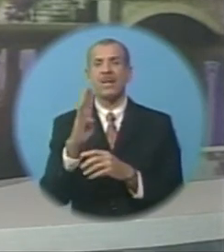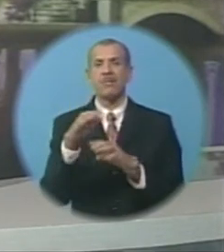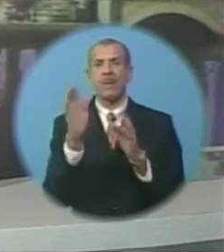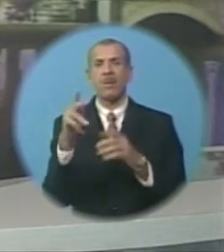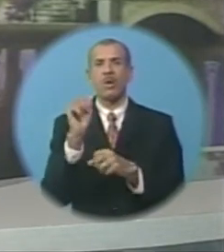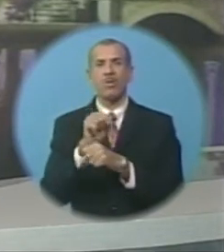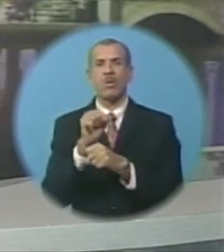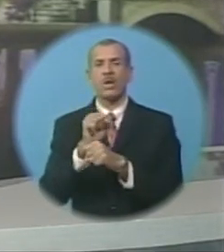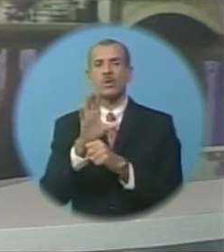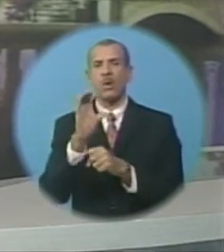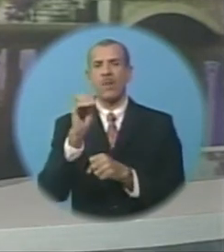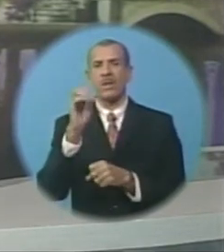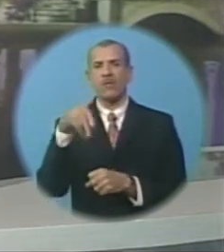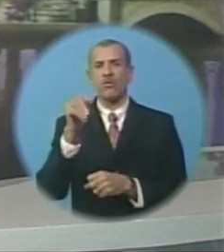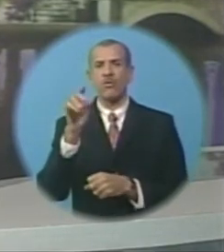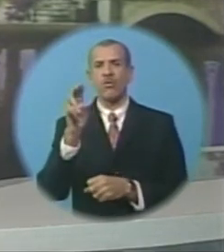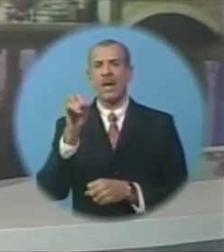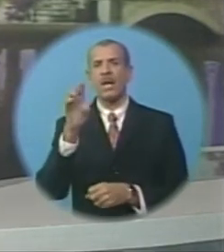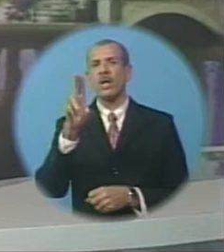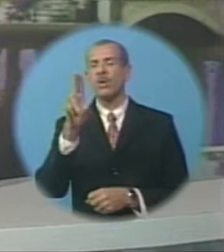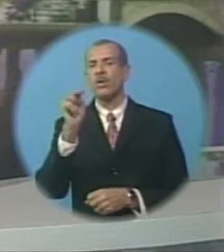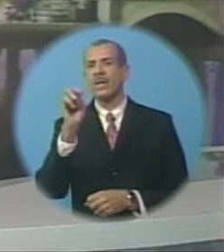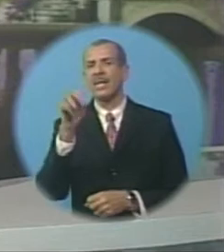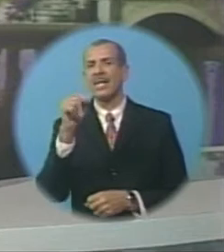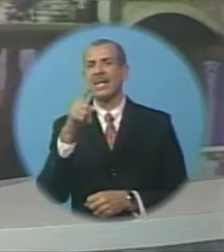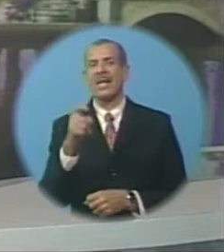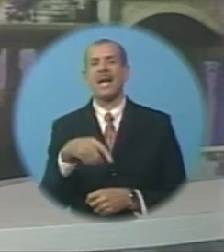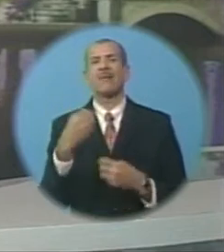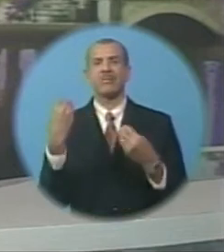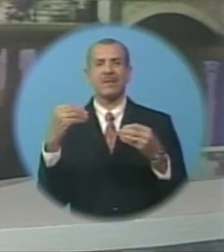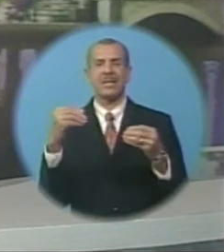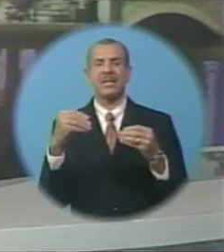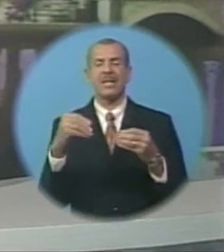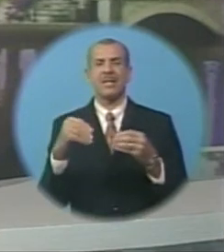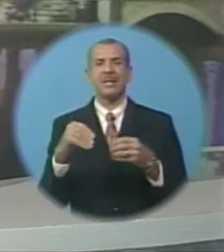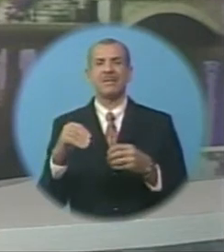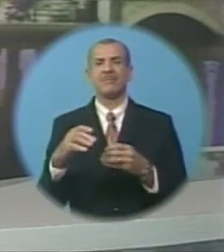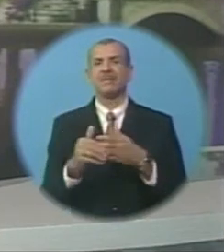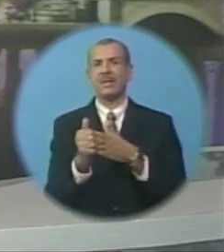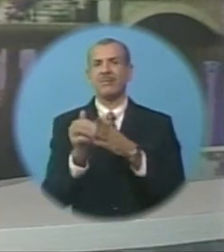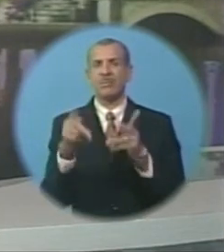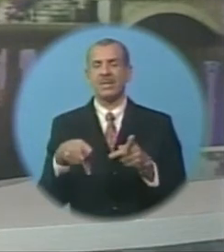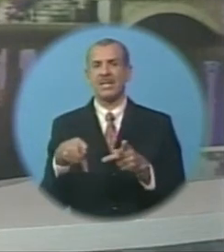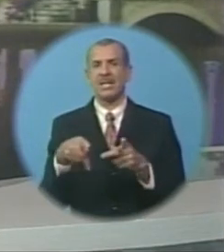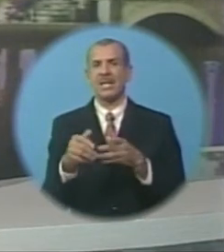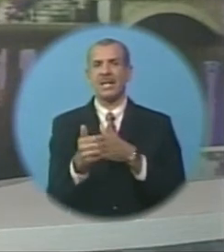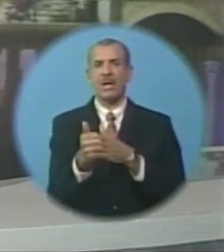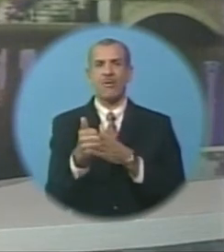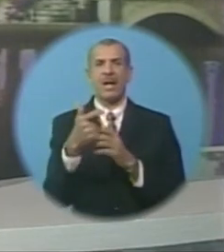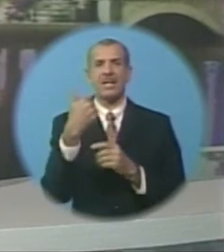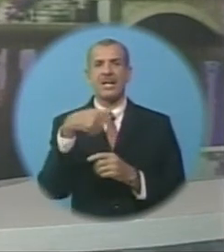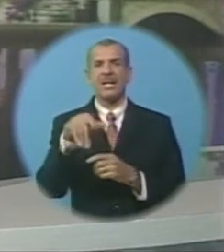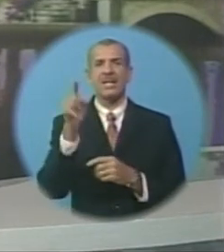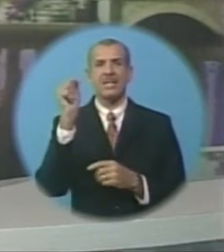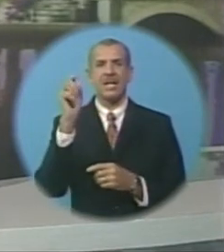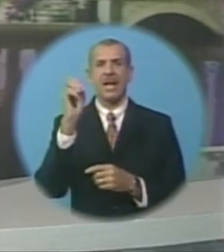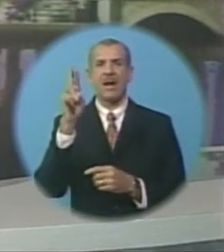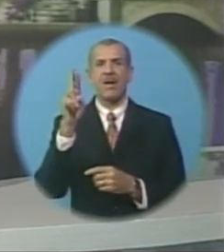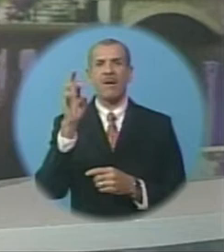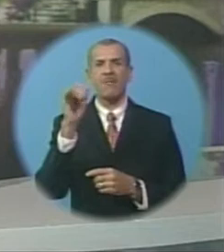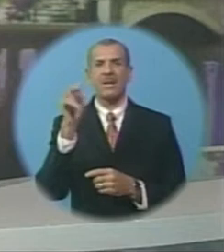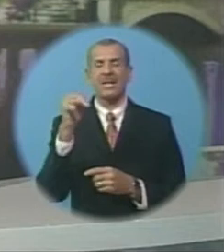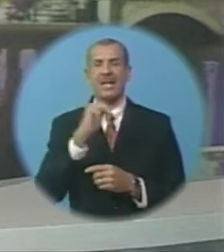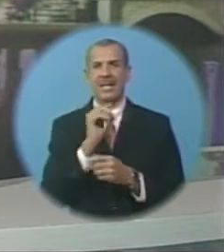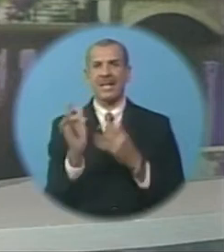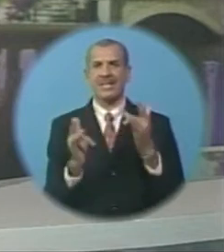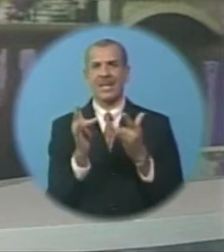Workers Cooperative Credit Union. Marketing and Communications Chairperson and Director at BIBA, Tara Frater, was